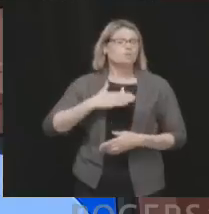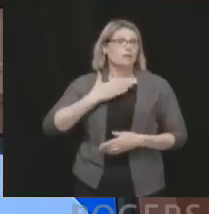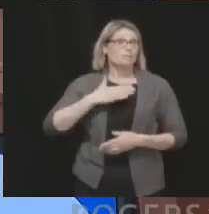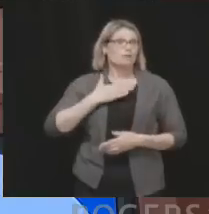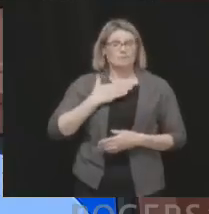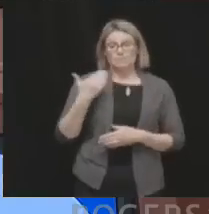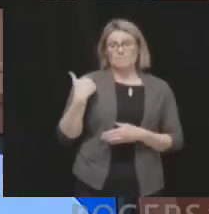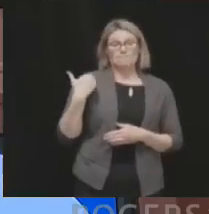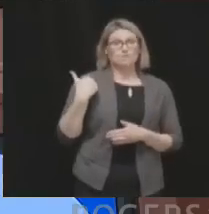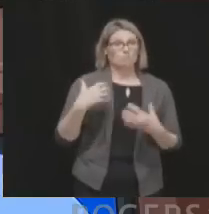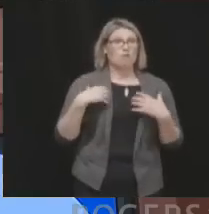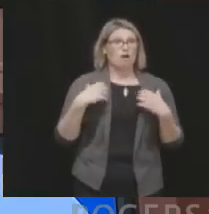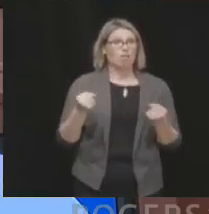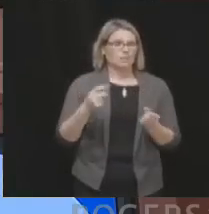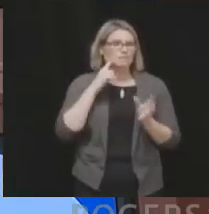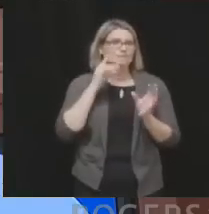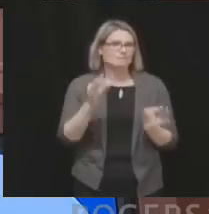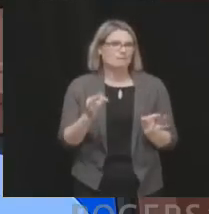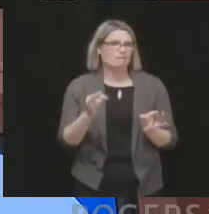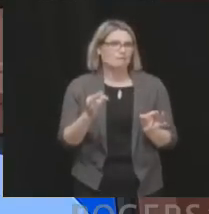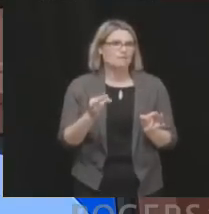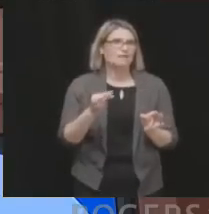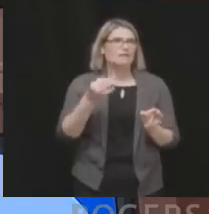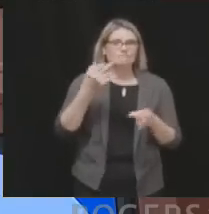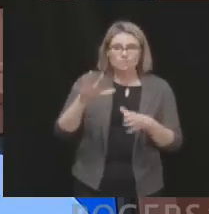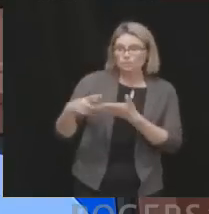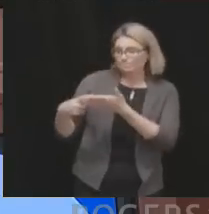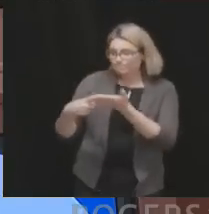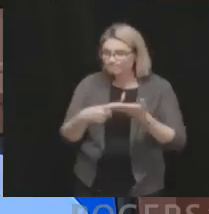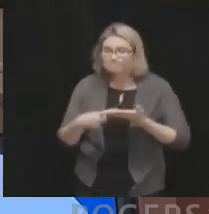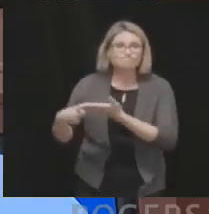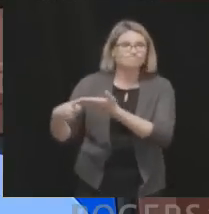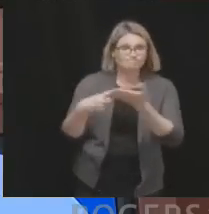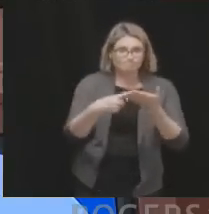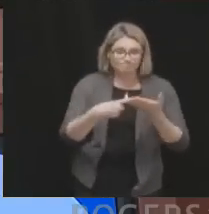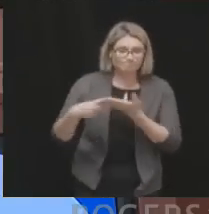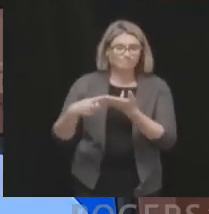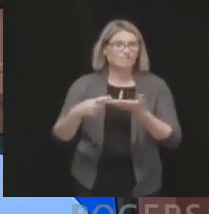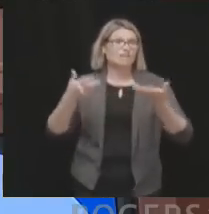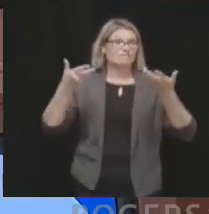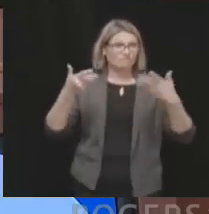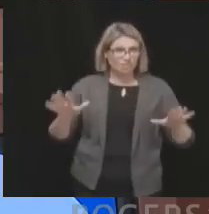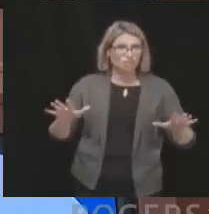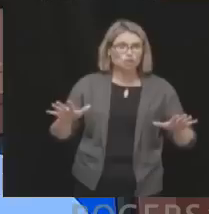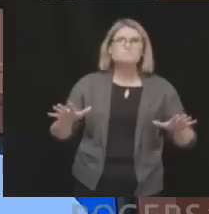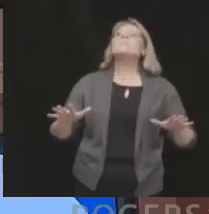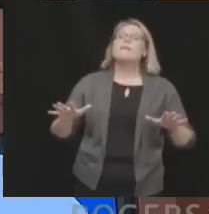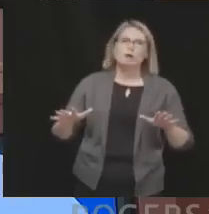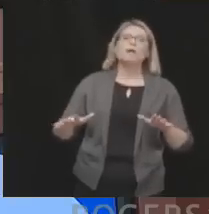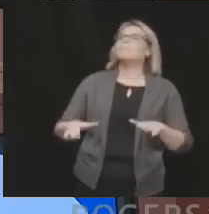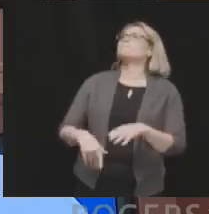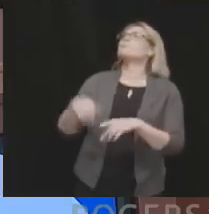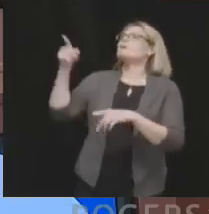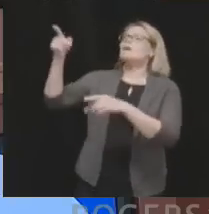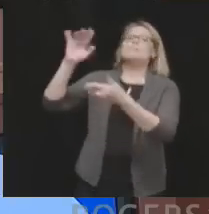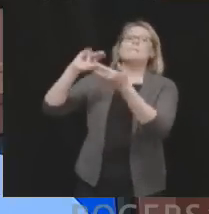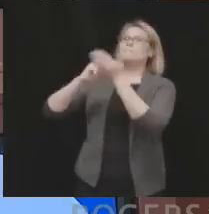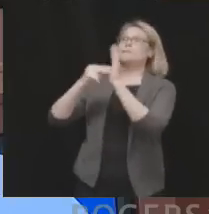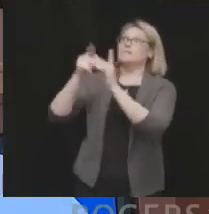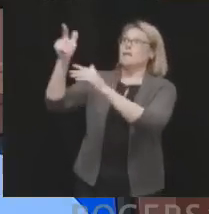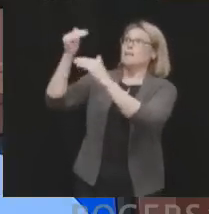going to make a big difference for significant numbers of New Brunswickers who were facing financial hardship with this regime.